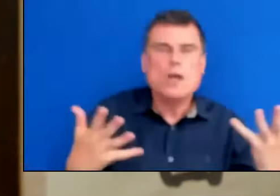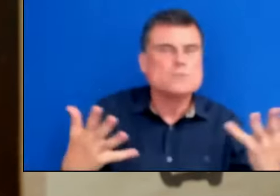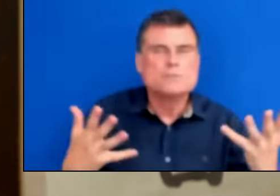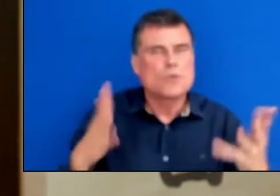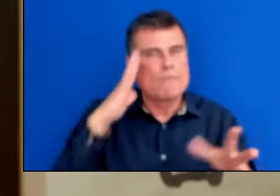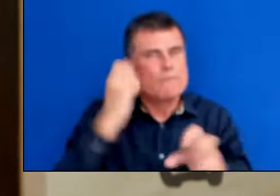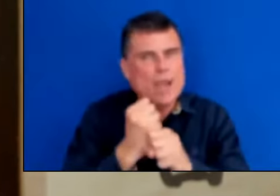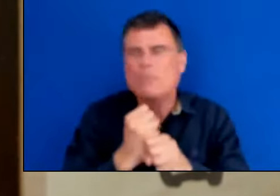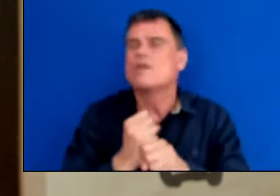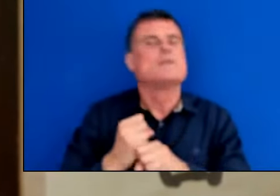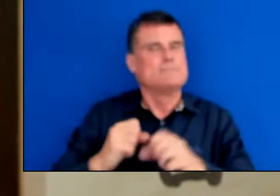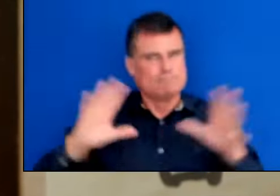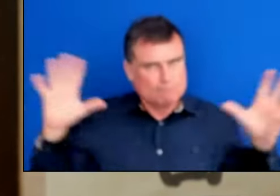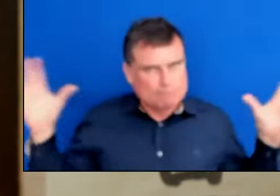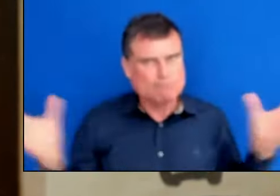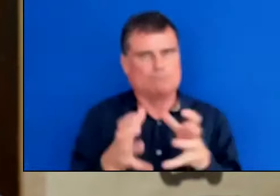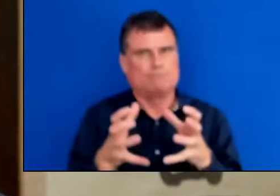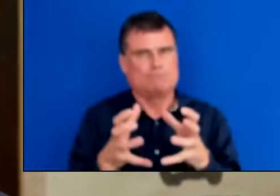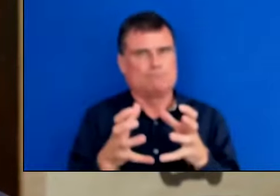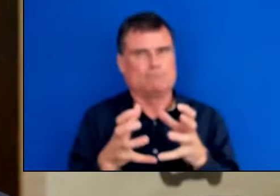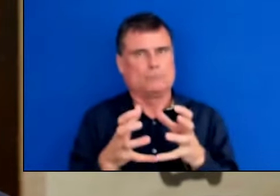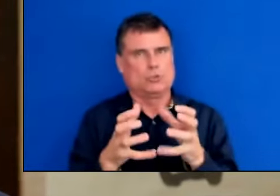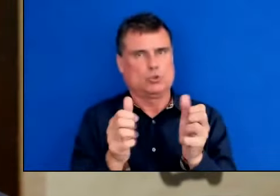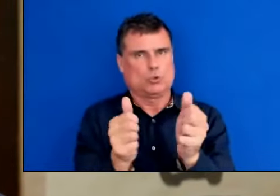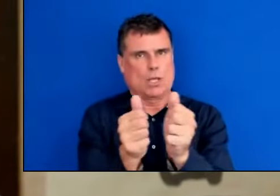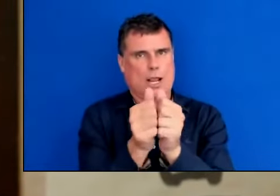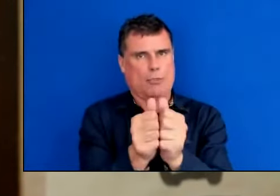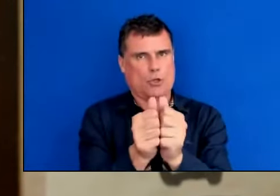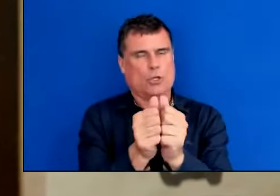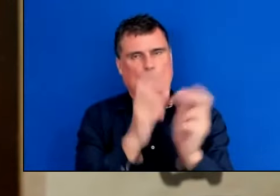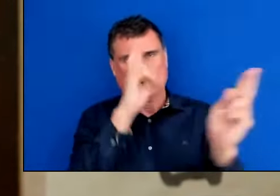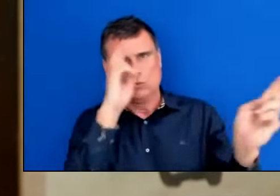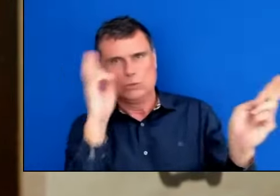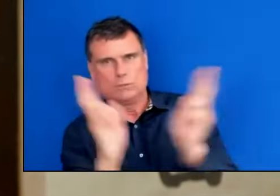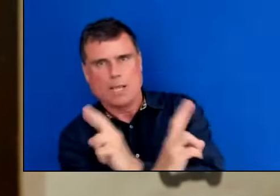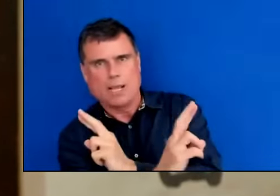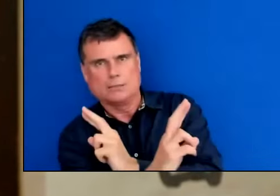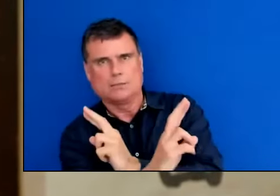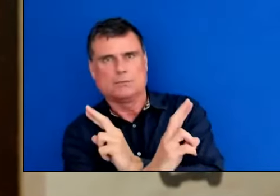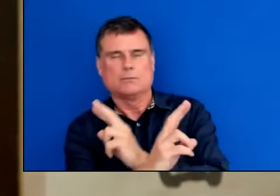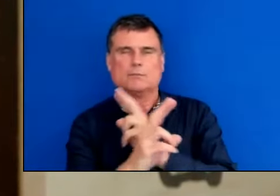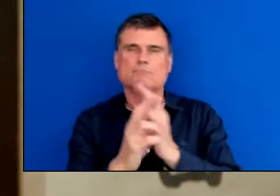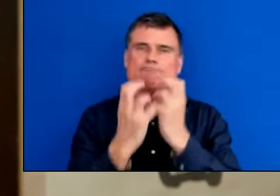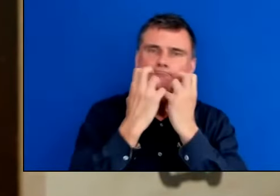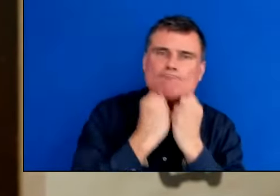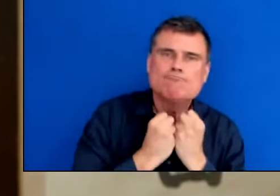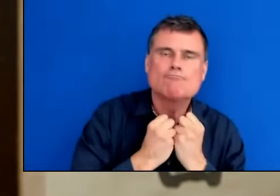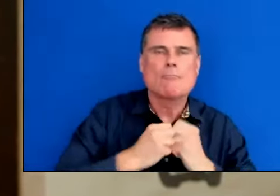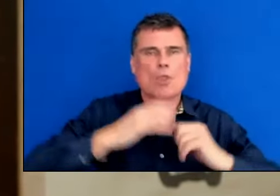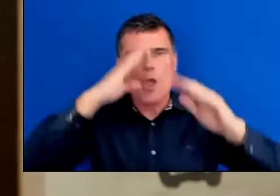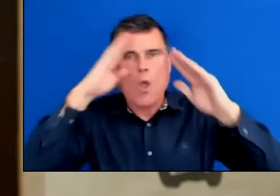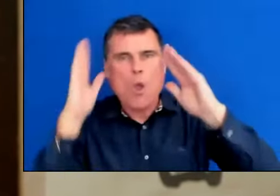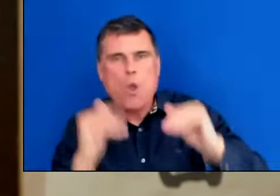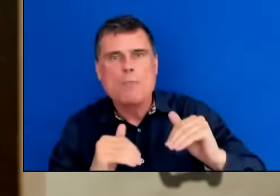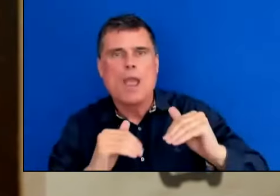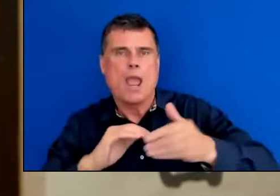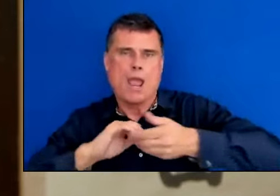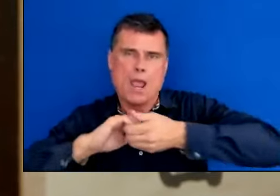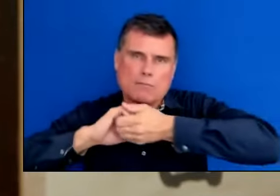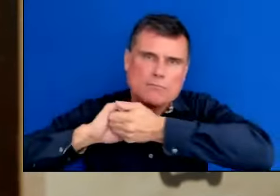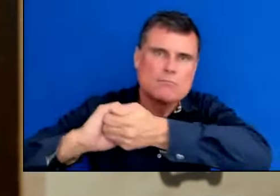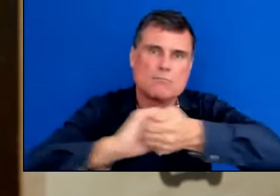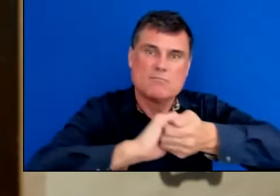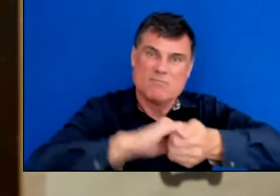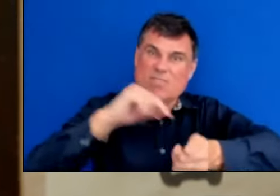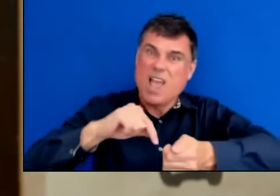whatever our faith, wherever we want to practice who we are, we do it together, respectful, in love and hope and harmony.